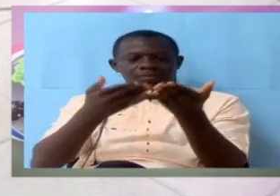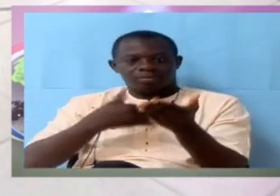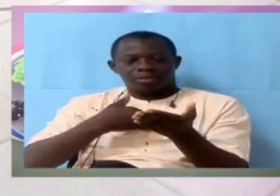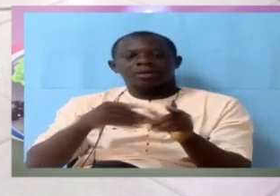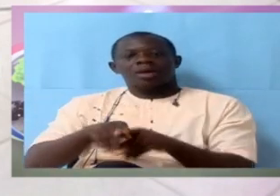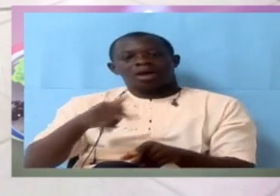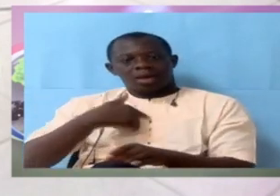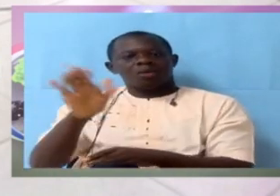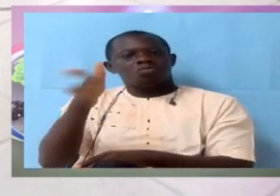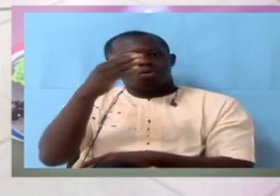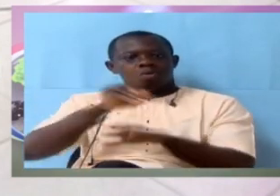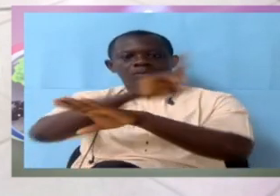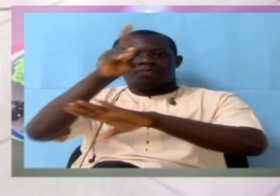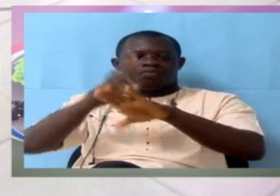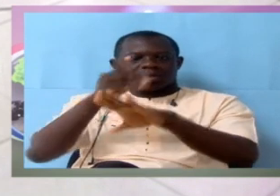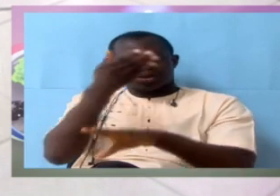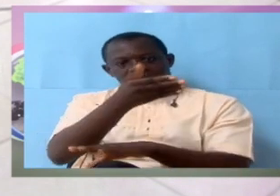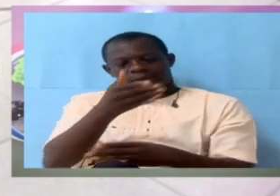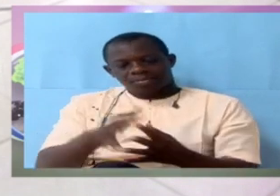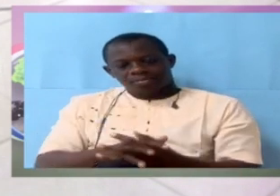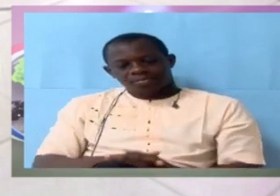I went. By